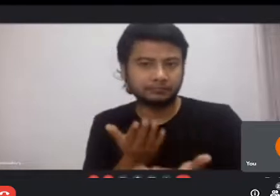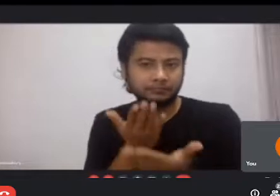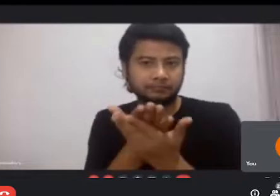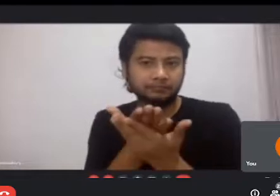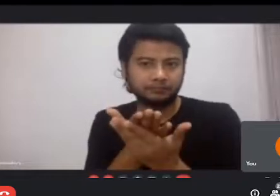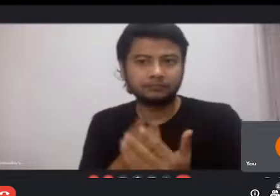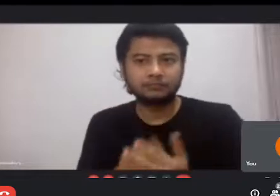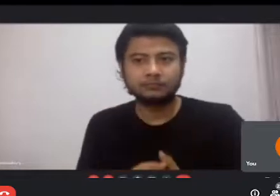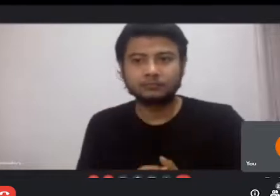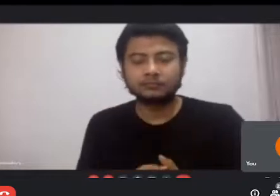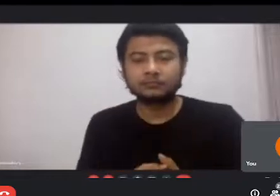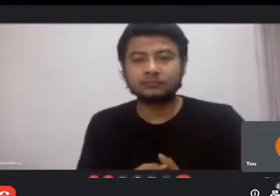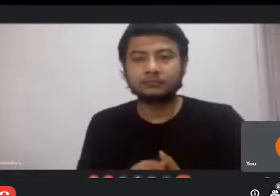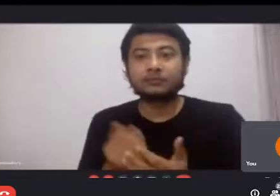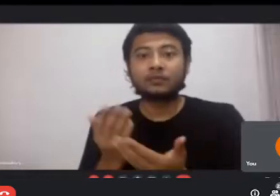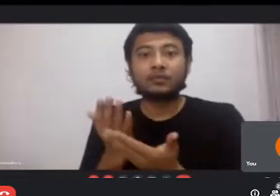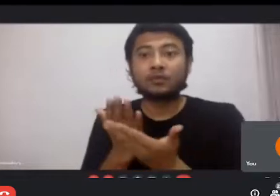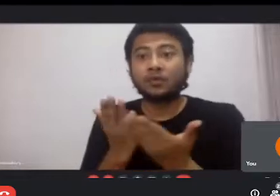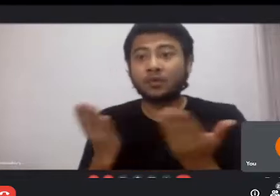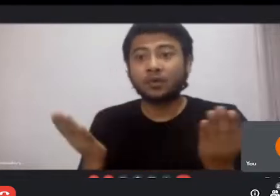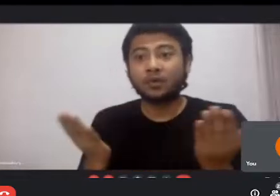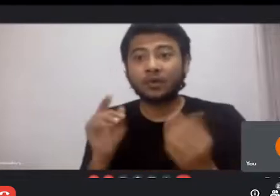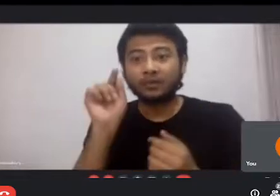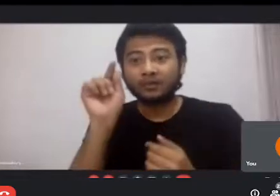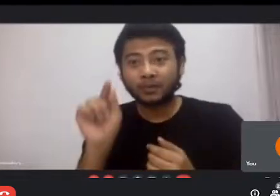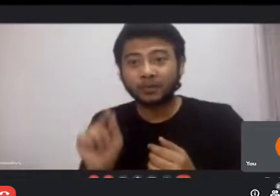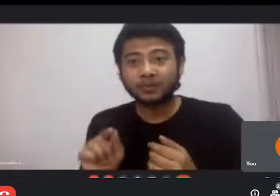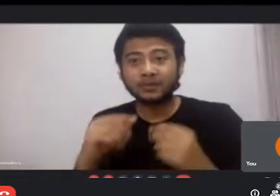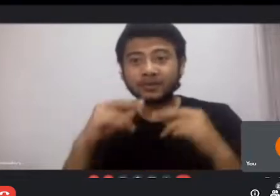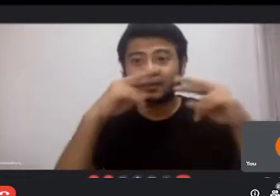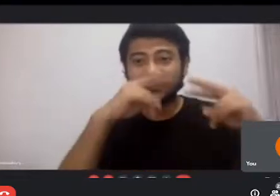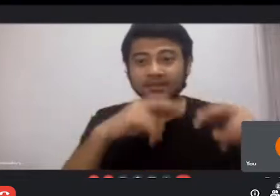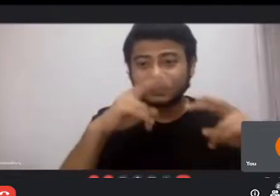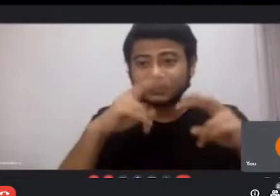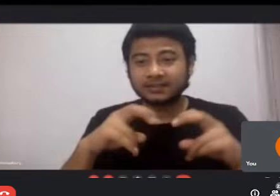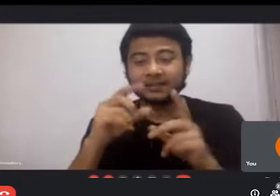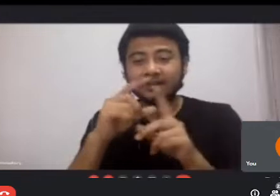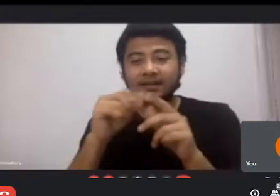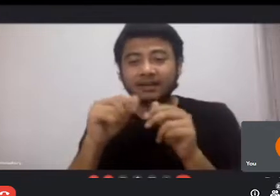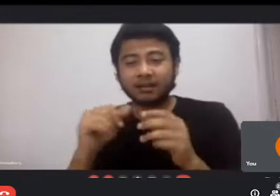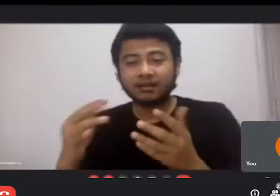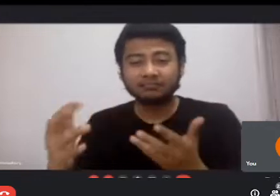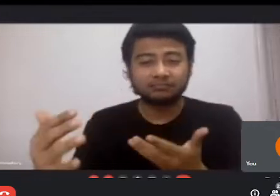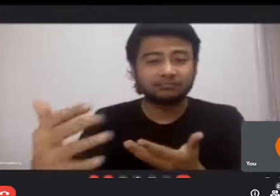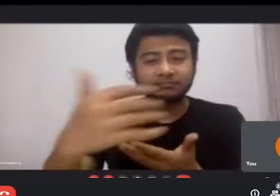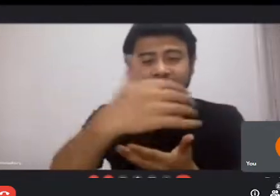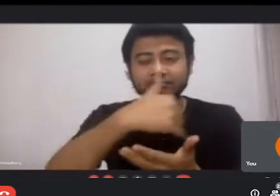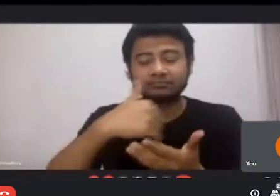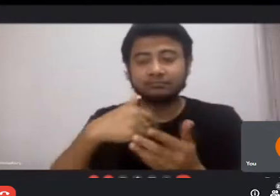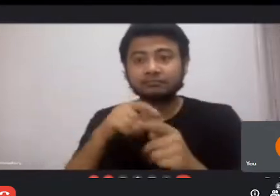a lot more work that we have been doing will be in a forthcoming book.